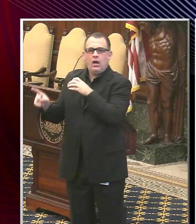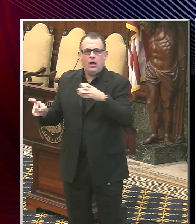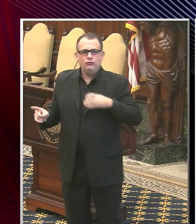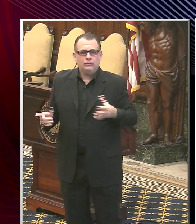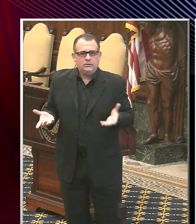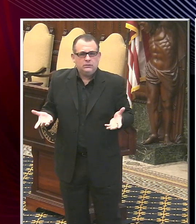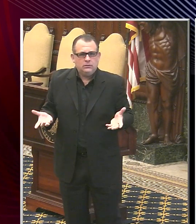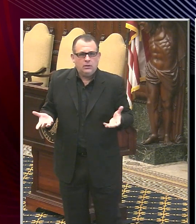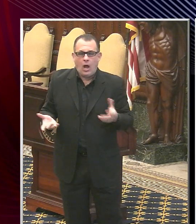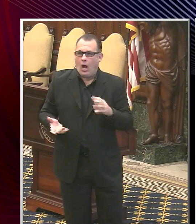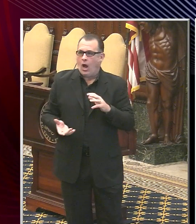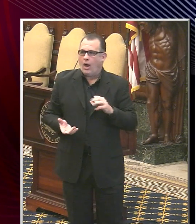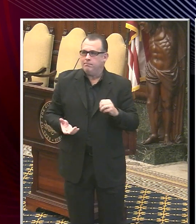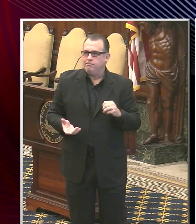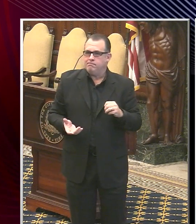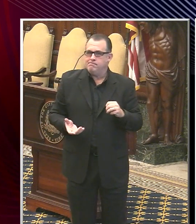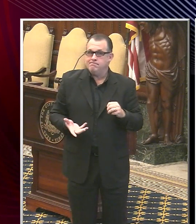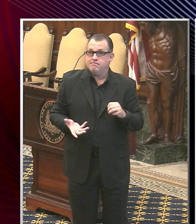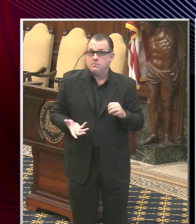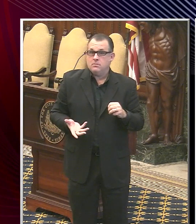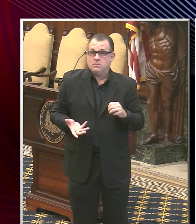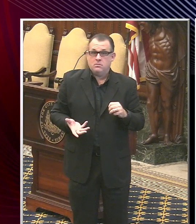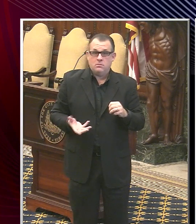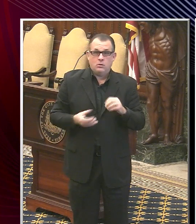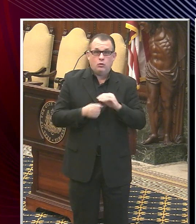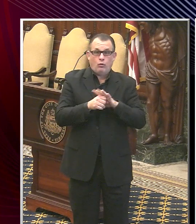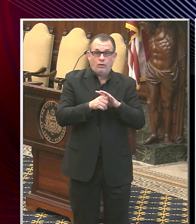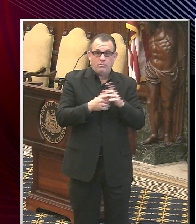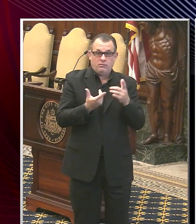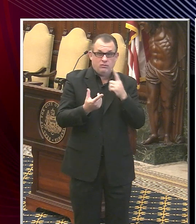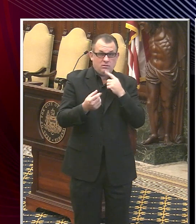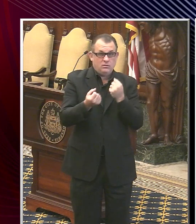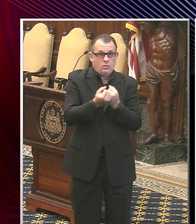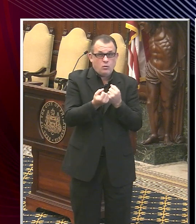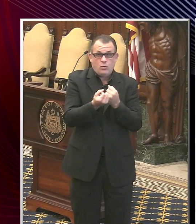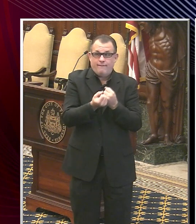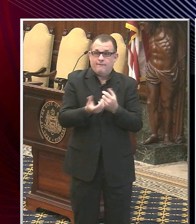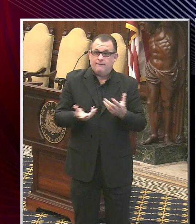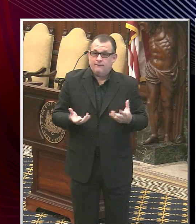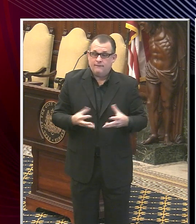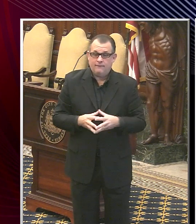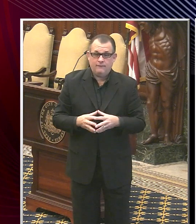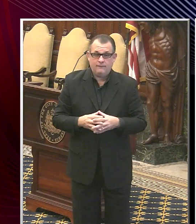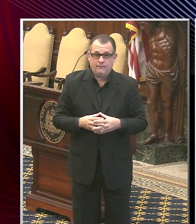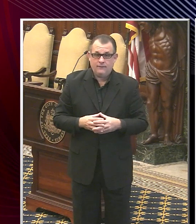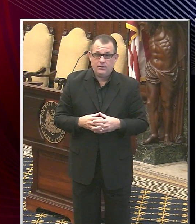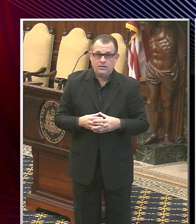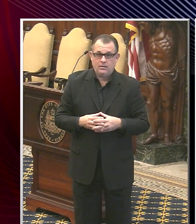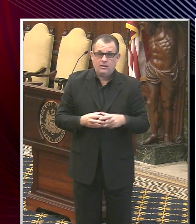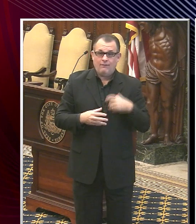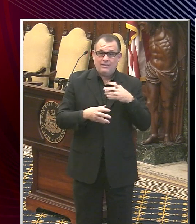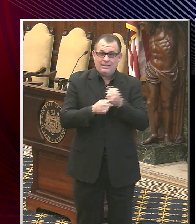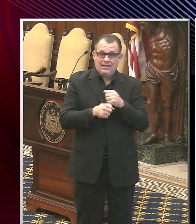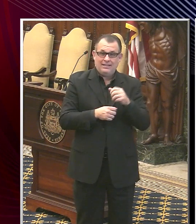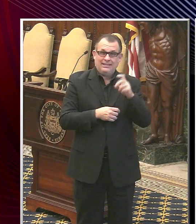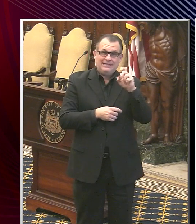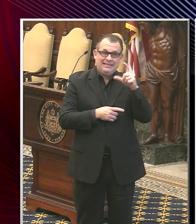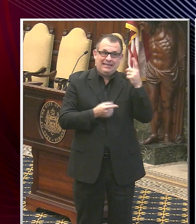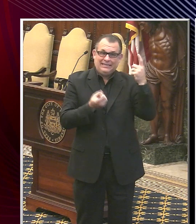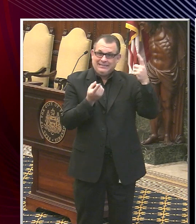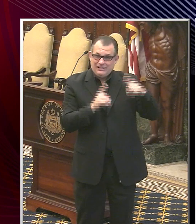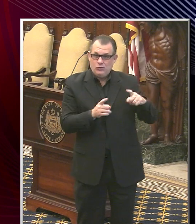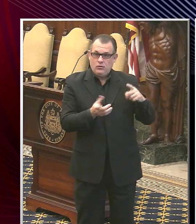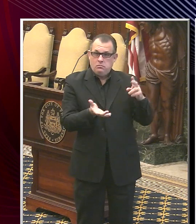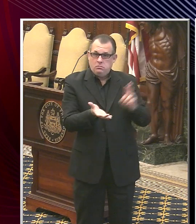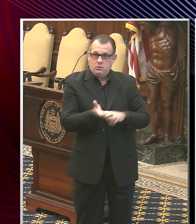Our local folks, for the most part, are supportive of getting a deal done. We just continue to